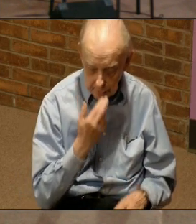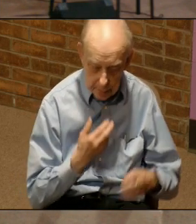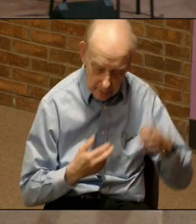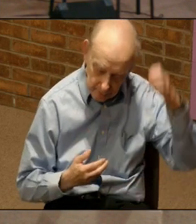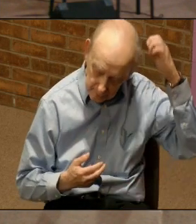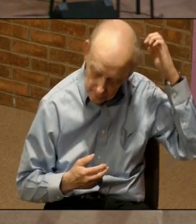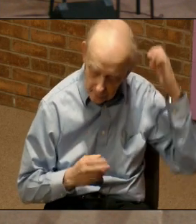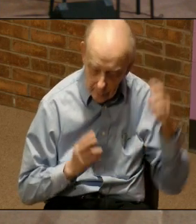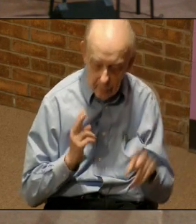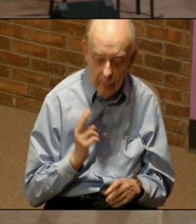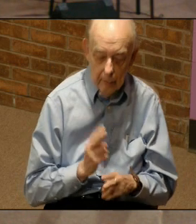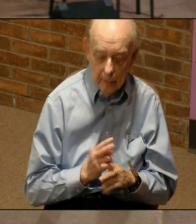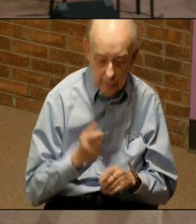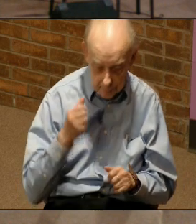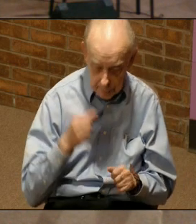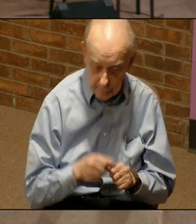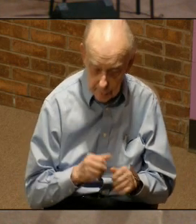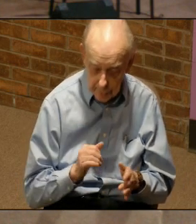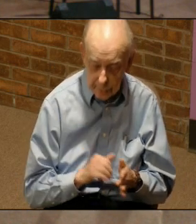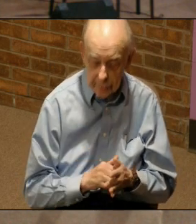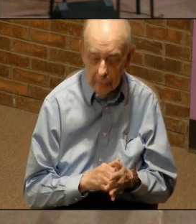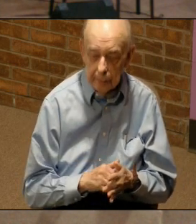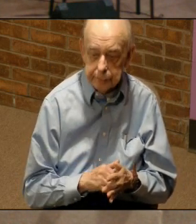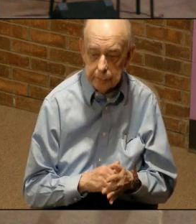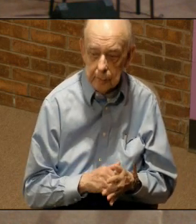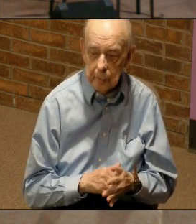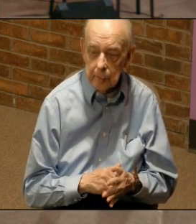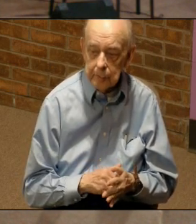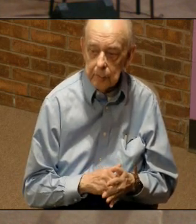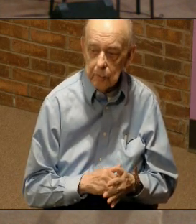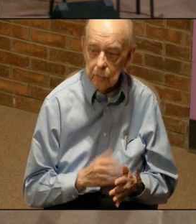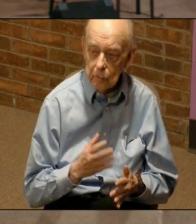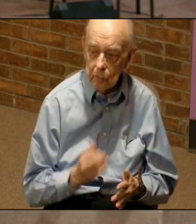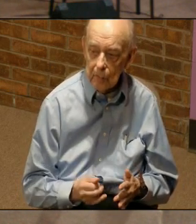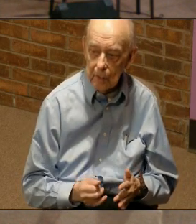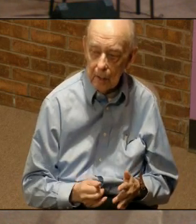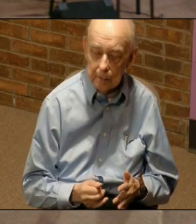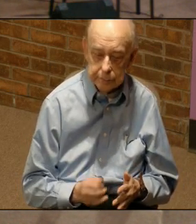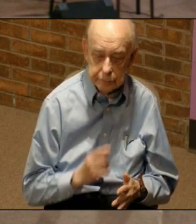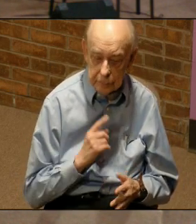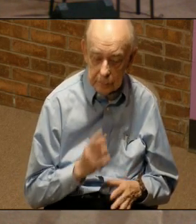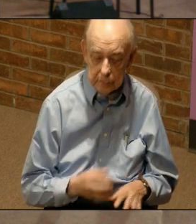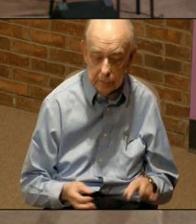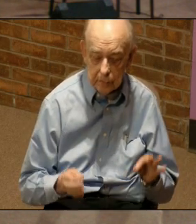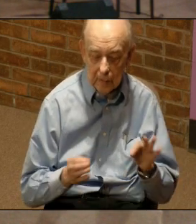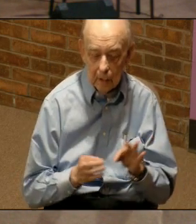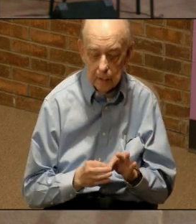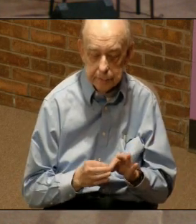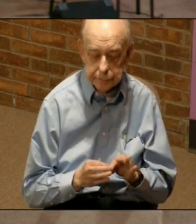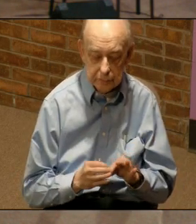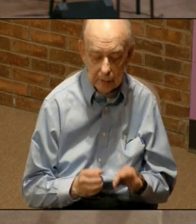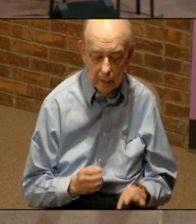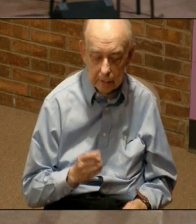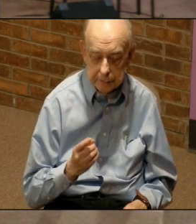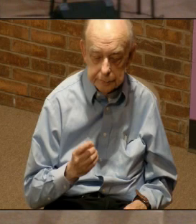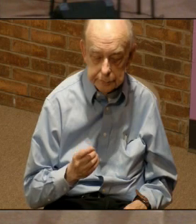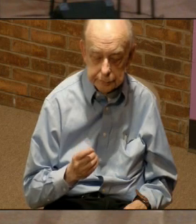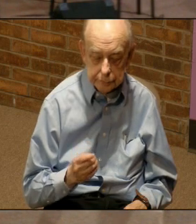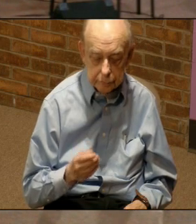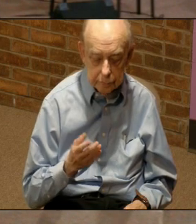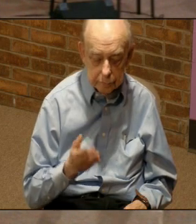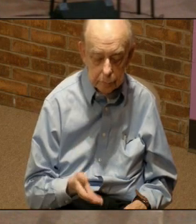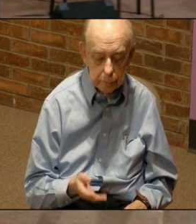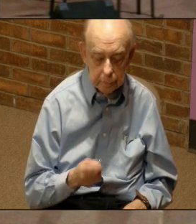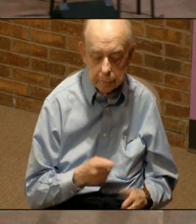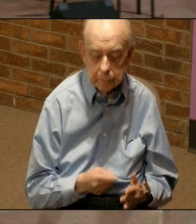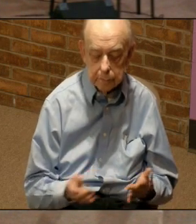Empire. Keep this in mind. Okay? Because it's very important in understanding the rest of